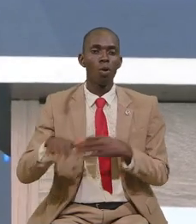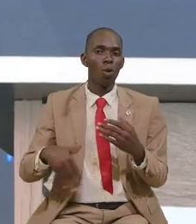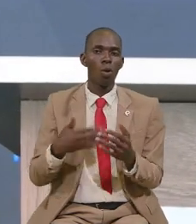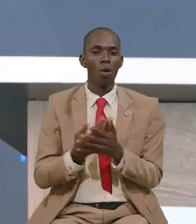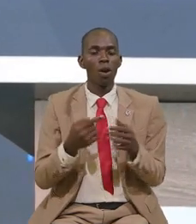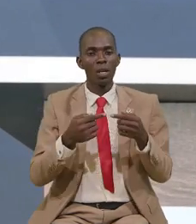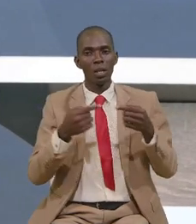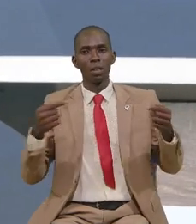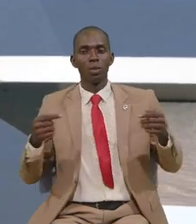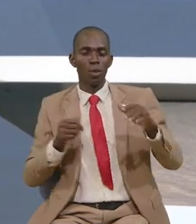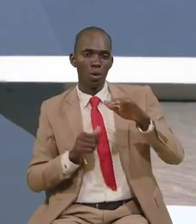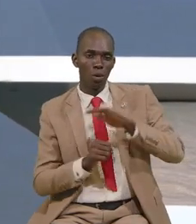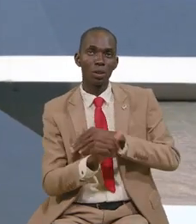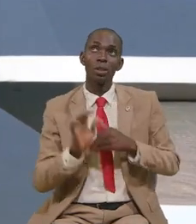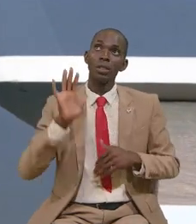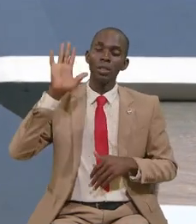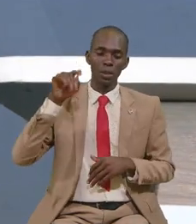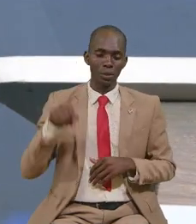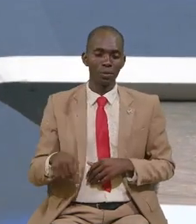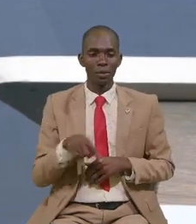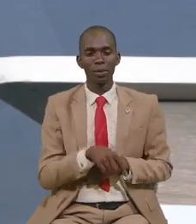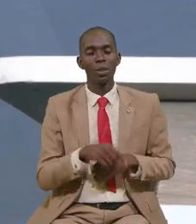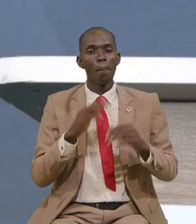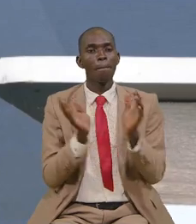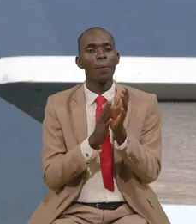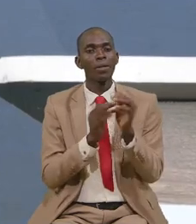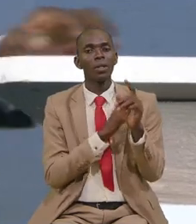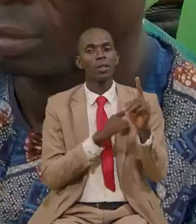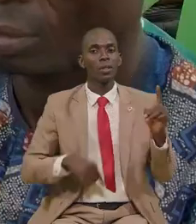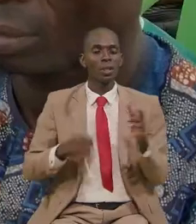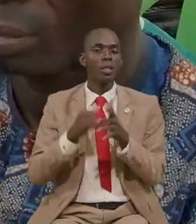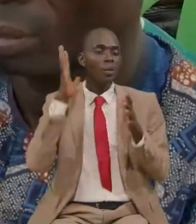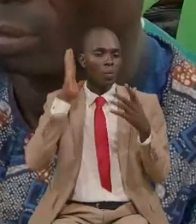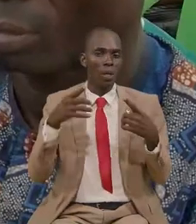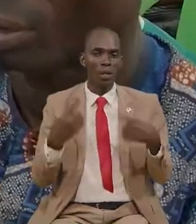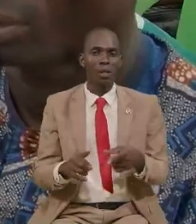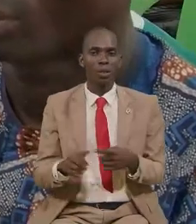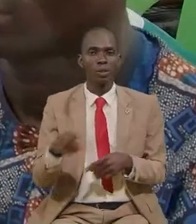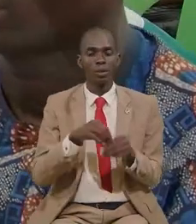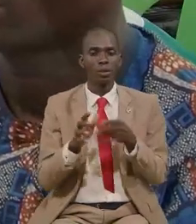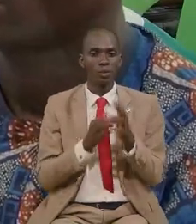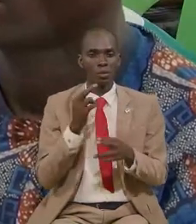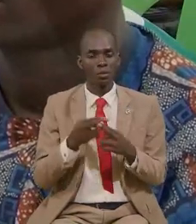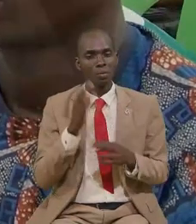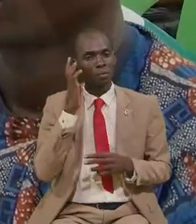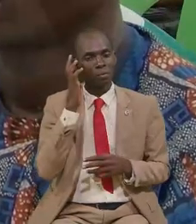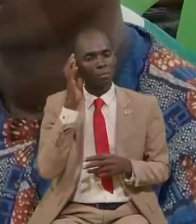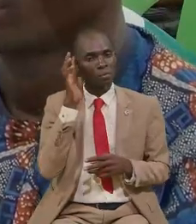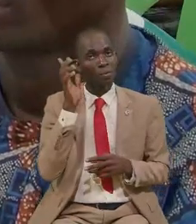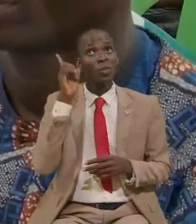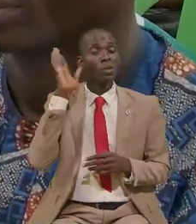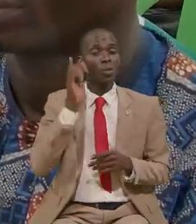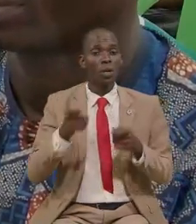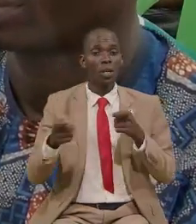under his feet. Praise the Lord, it will happen to you. It will reign in your